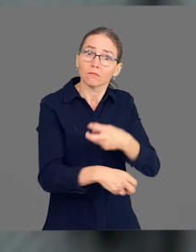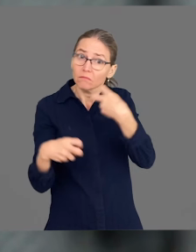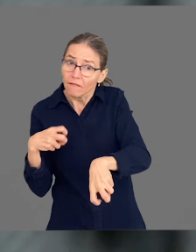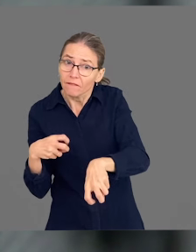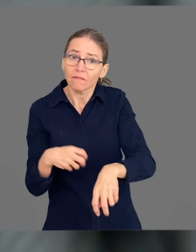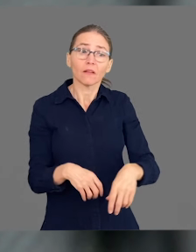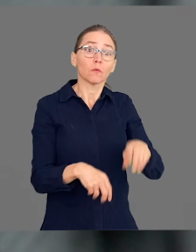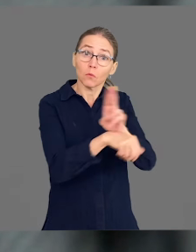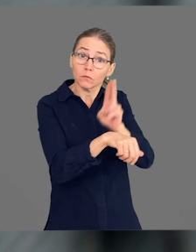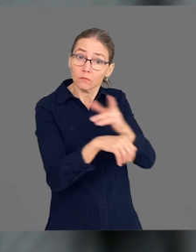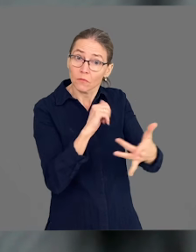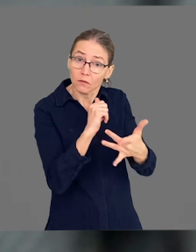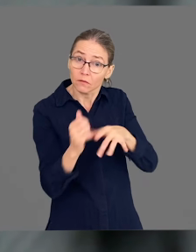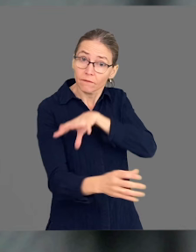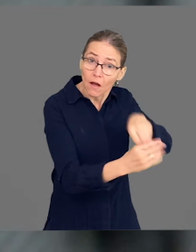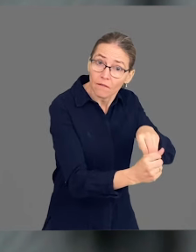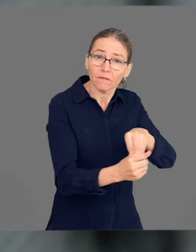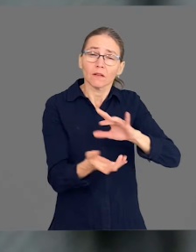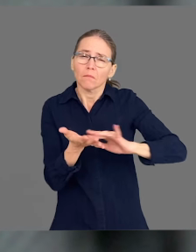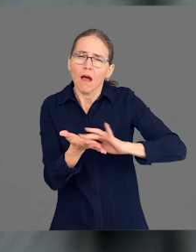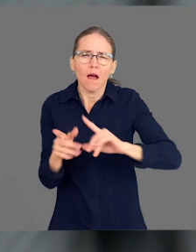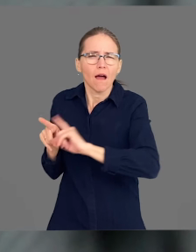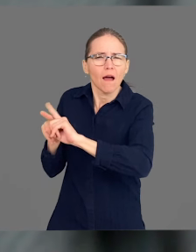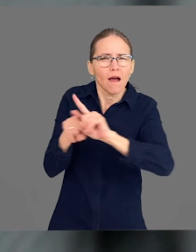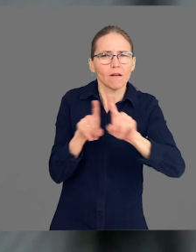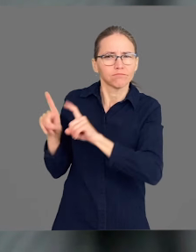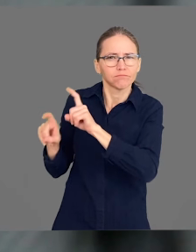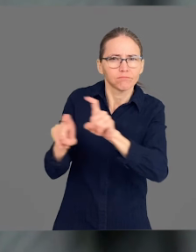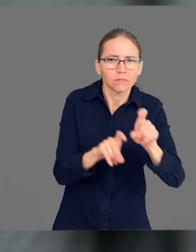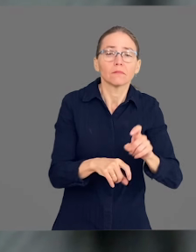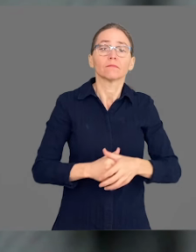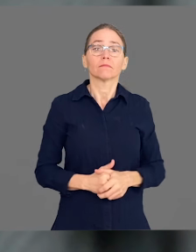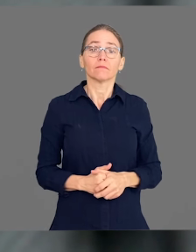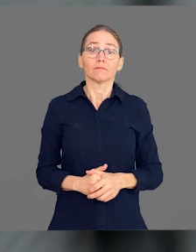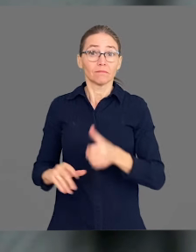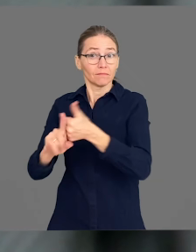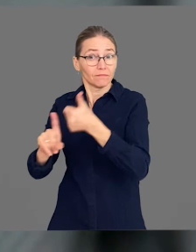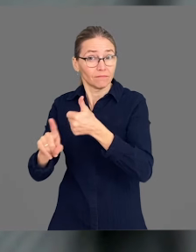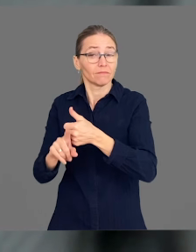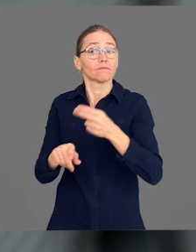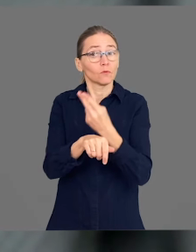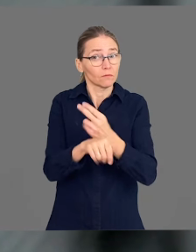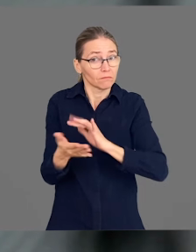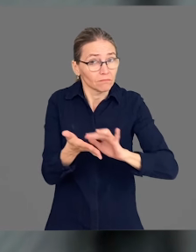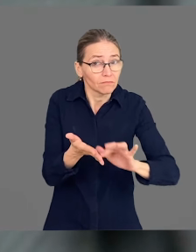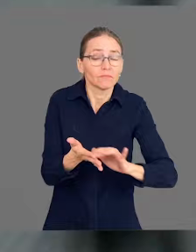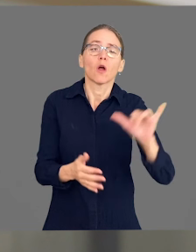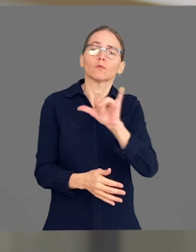And so we really drew on the knowledge that clinicians and braille users had from throughout the entire